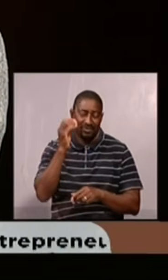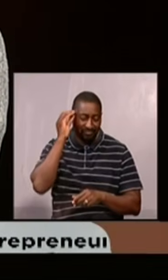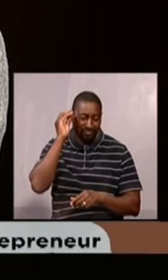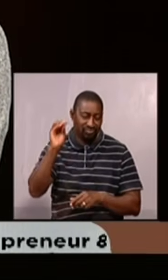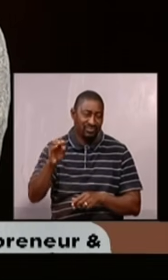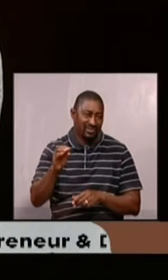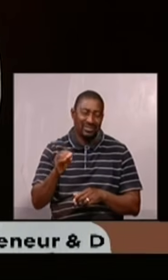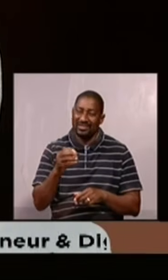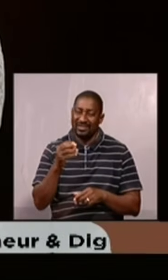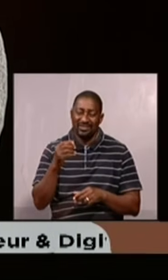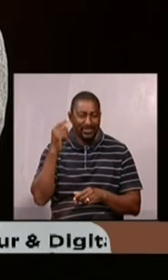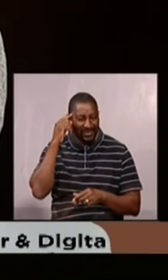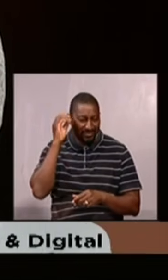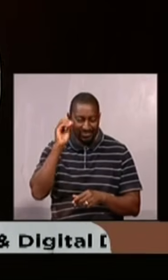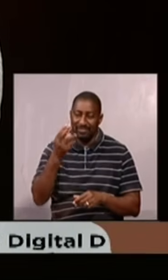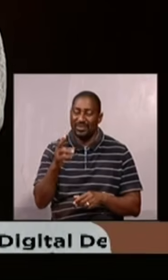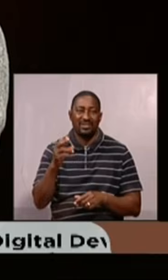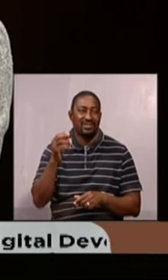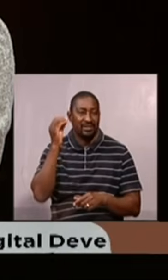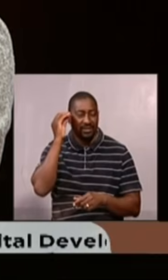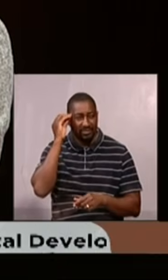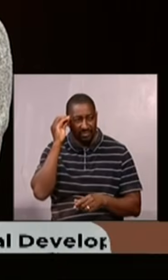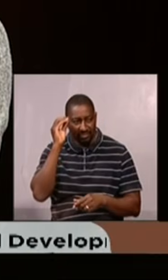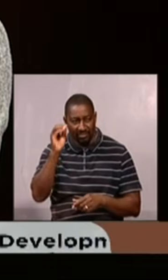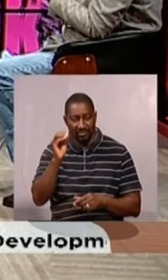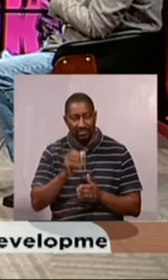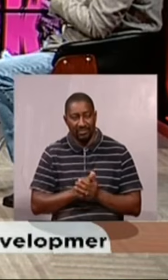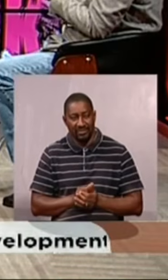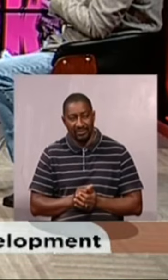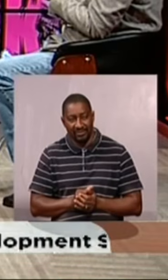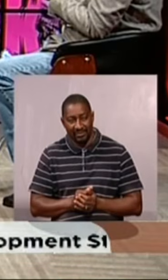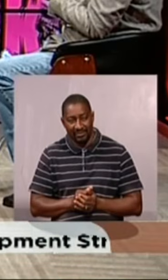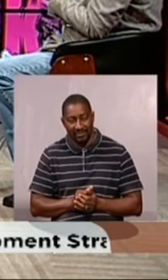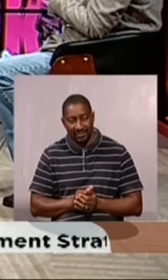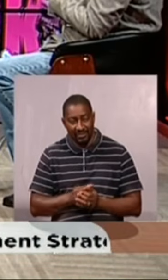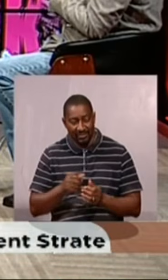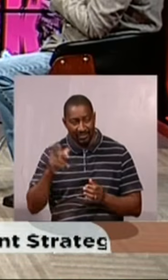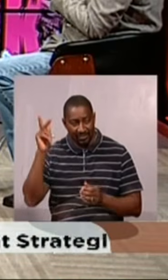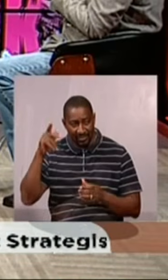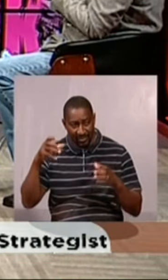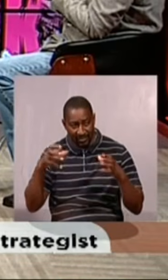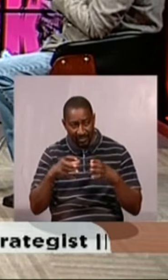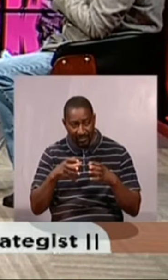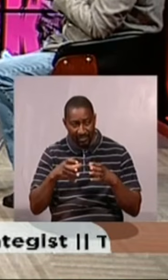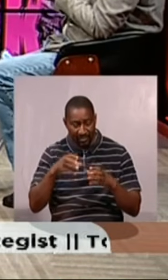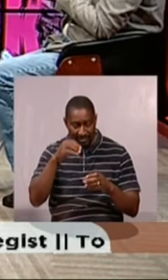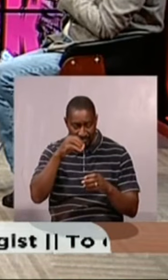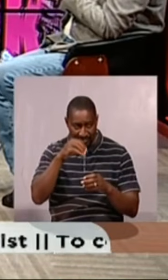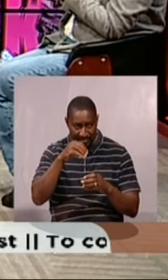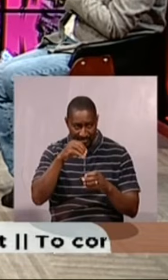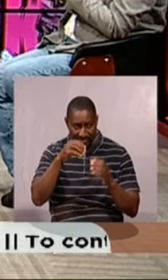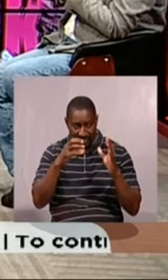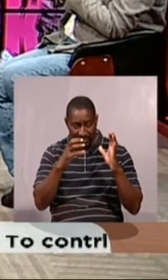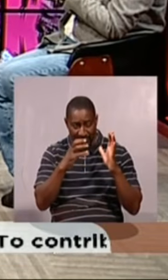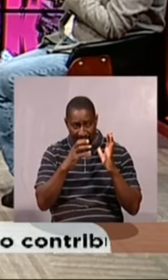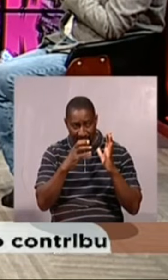know, so they do it. Mm-hmm. Yeah, there's a 10-point code of conduct for political parties that's part of the Electoral Act, and I think they need